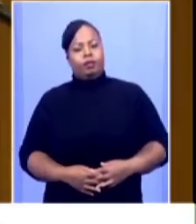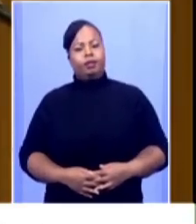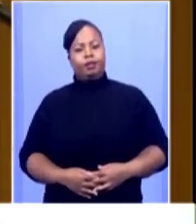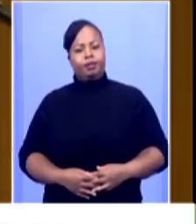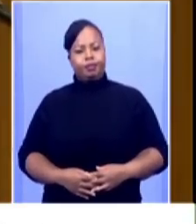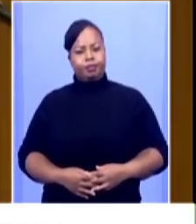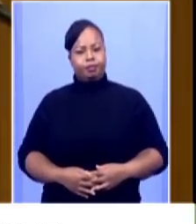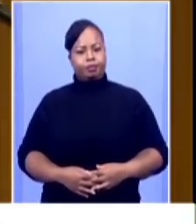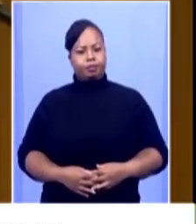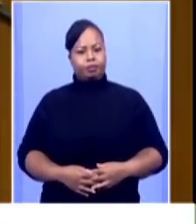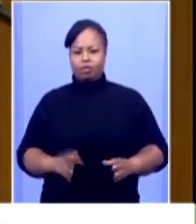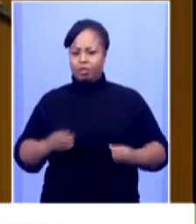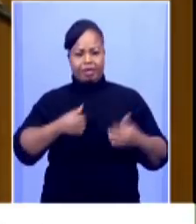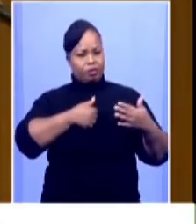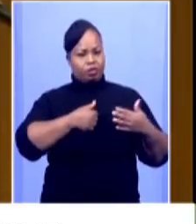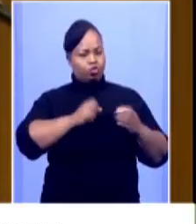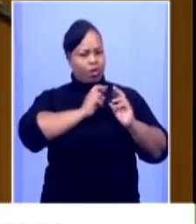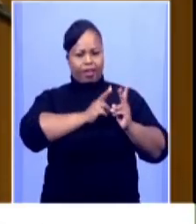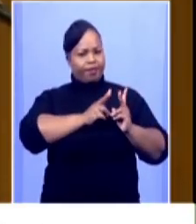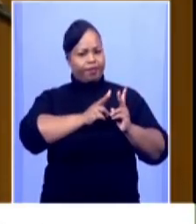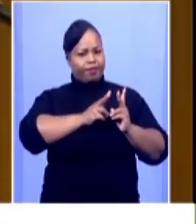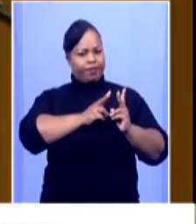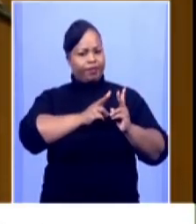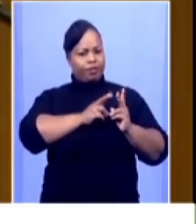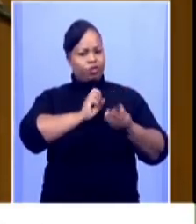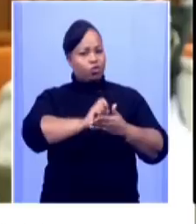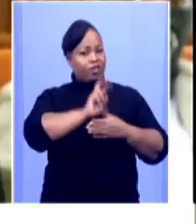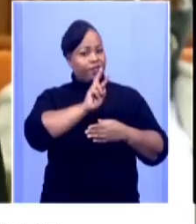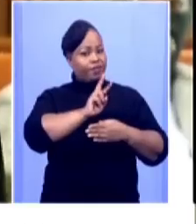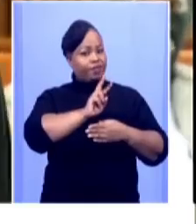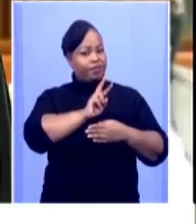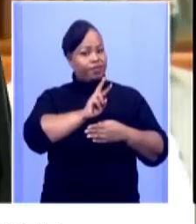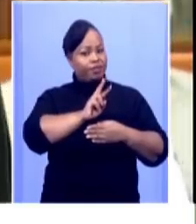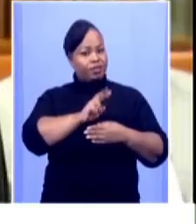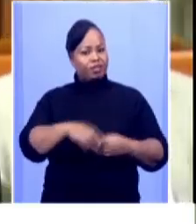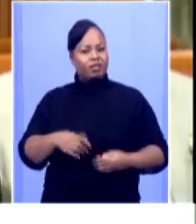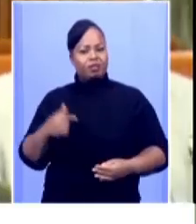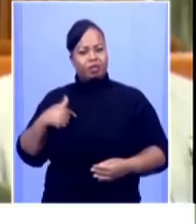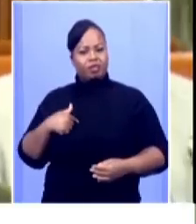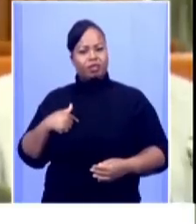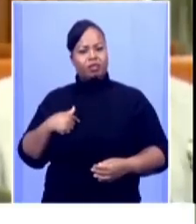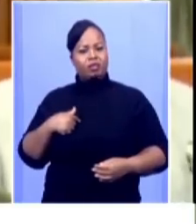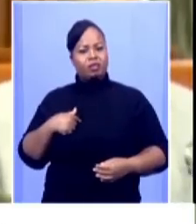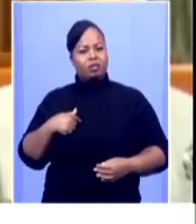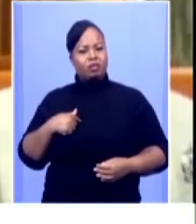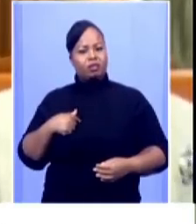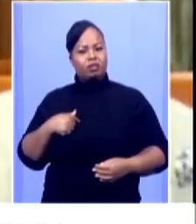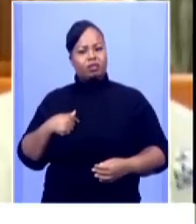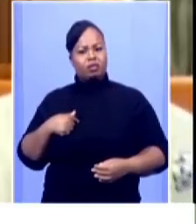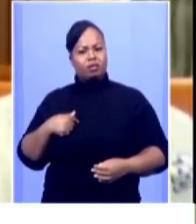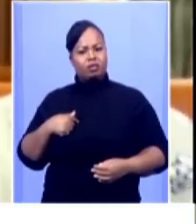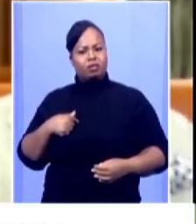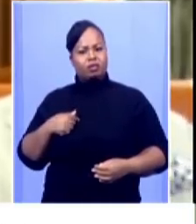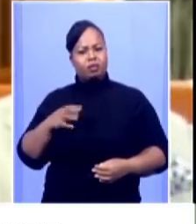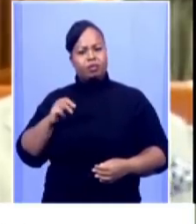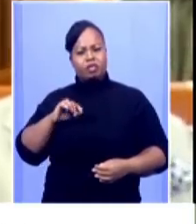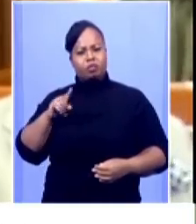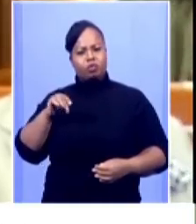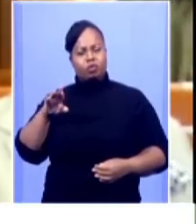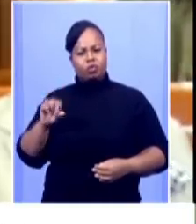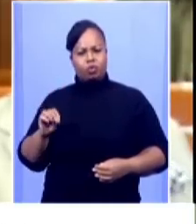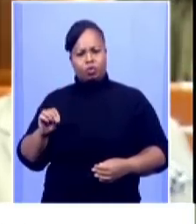And not on behalf of accused 12? I'm standing in for accused number 12 for Mr. Mazibuko, for Advocate